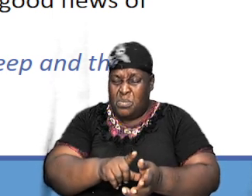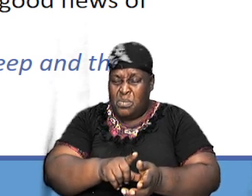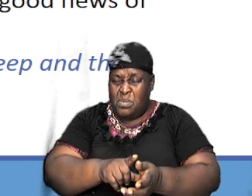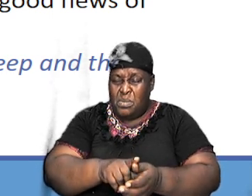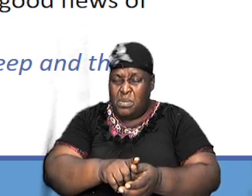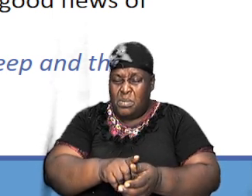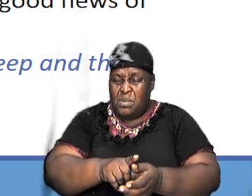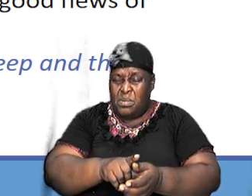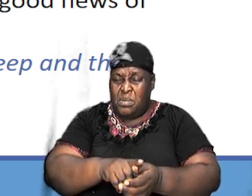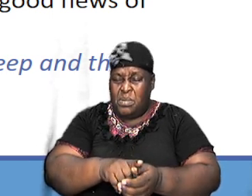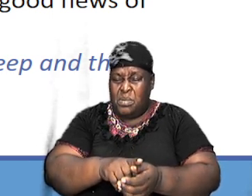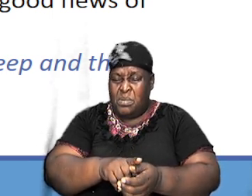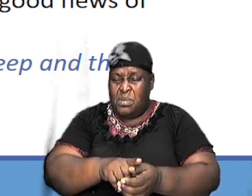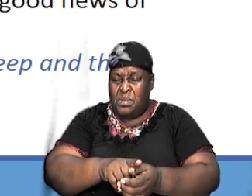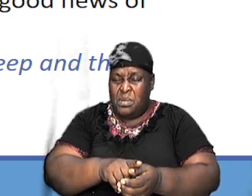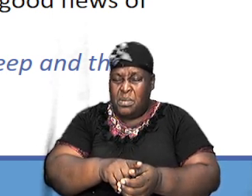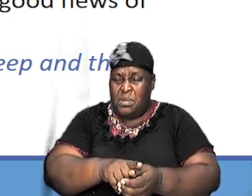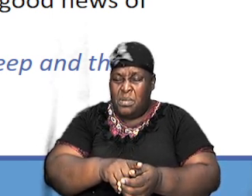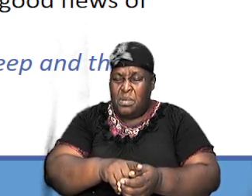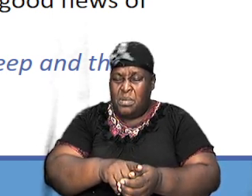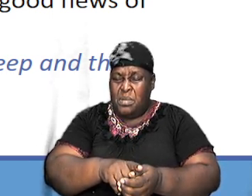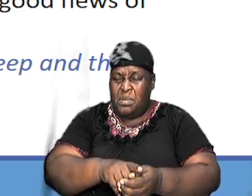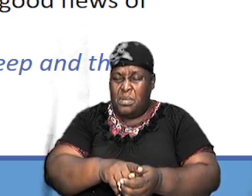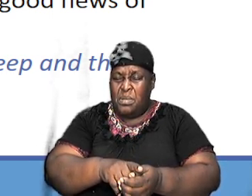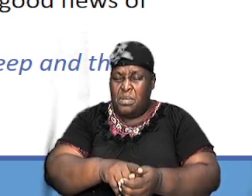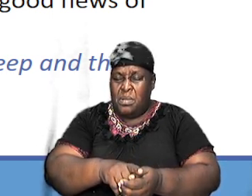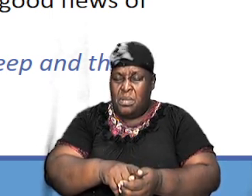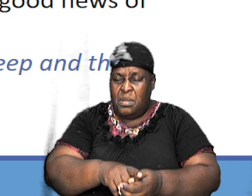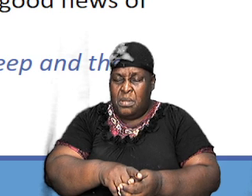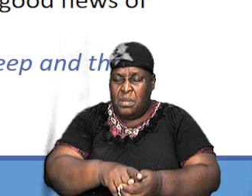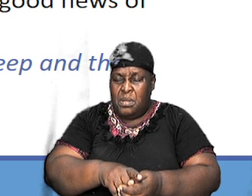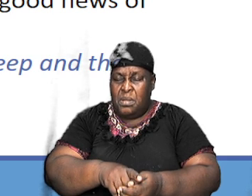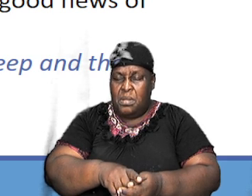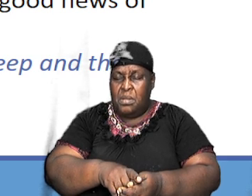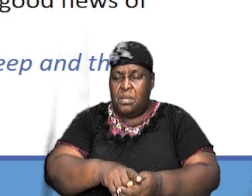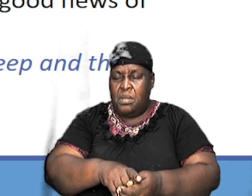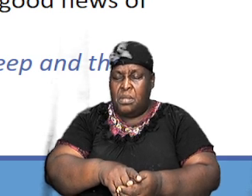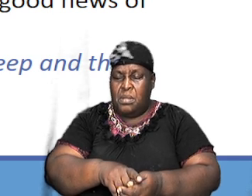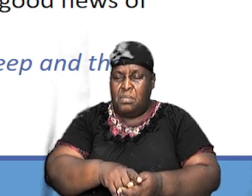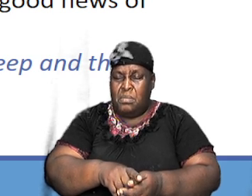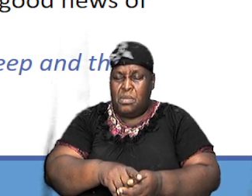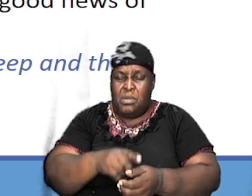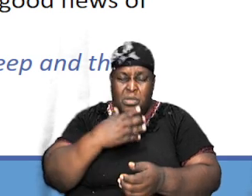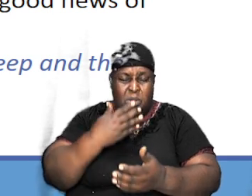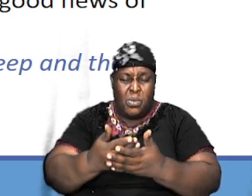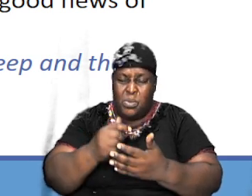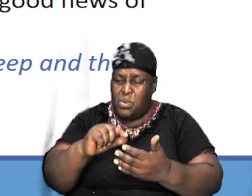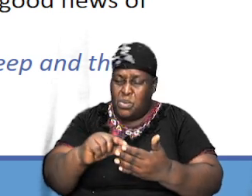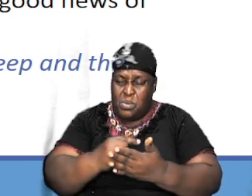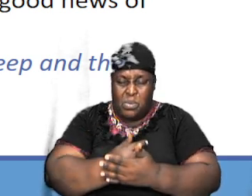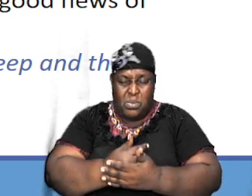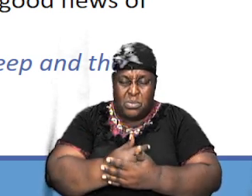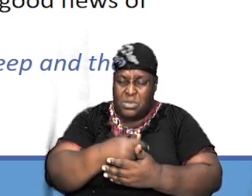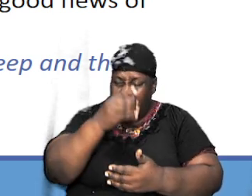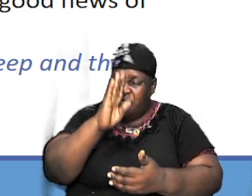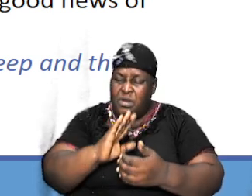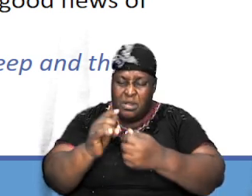explicitly presents the gospel as the good news of God's